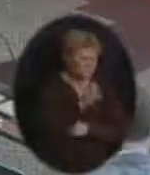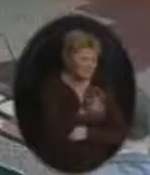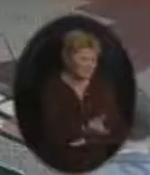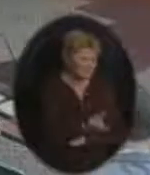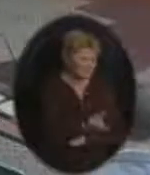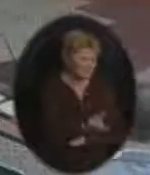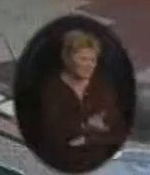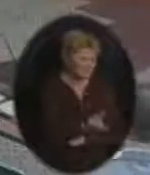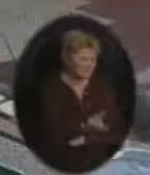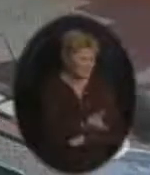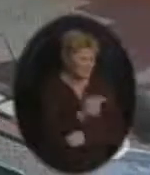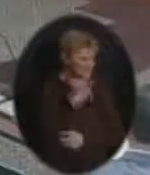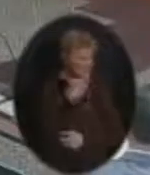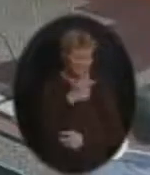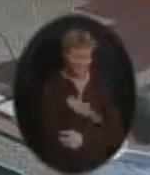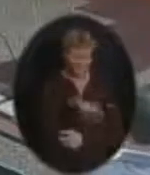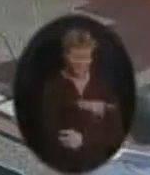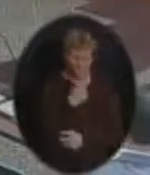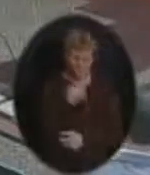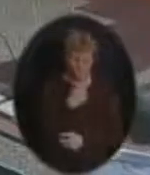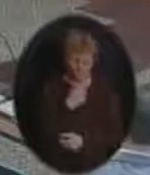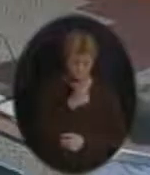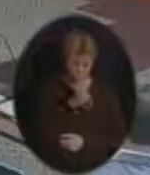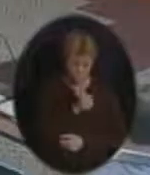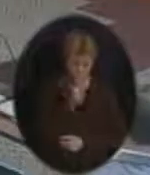Okay, for those who may not have heard that on the